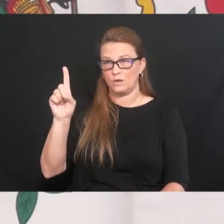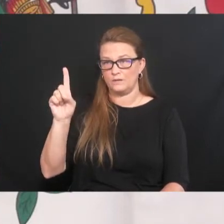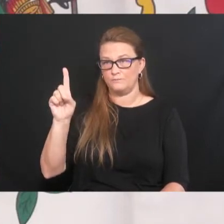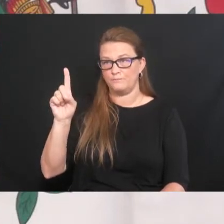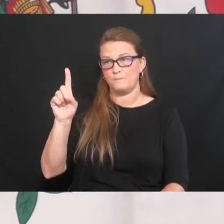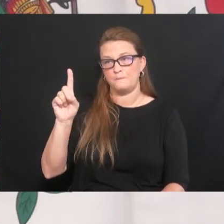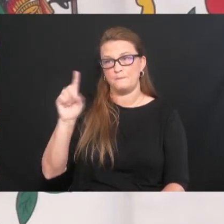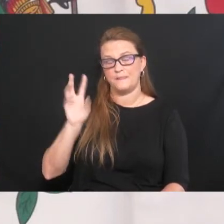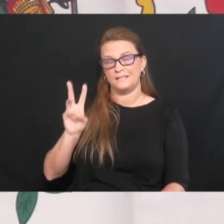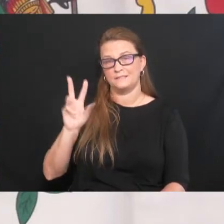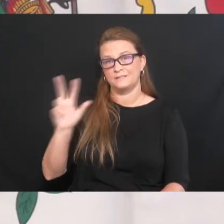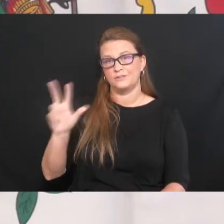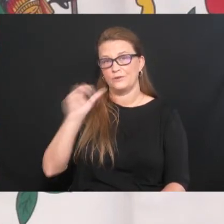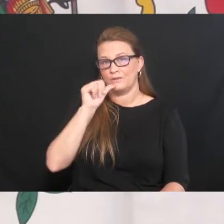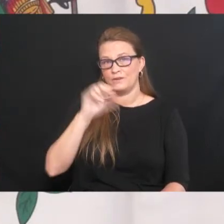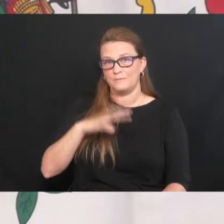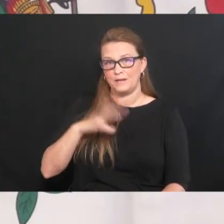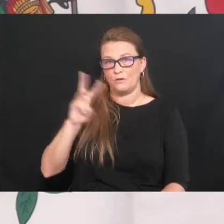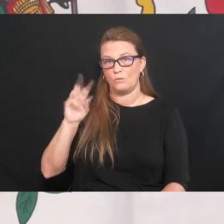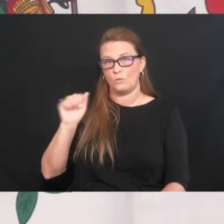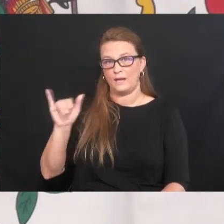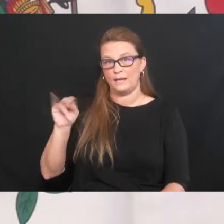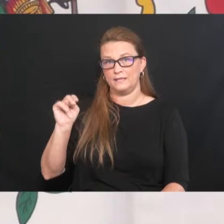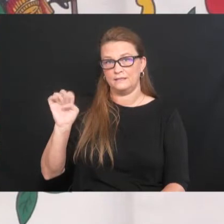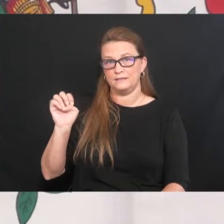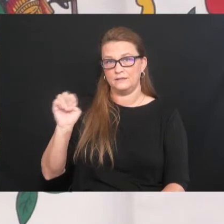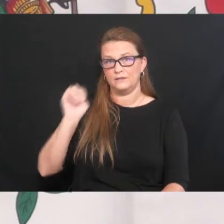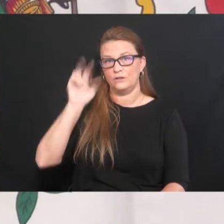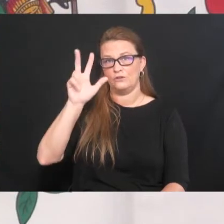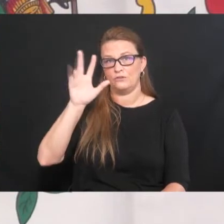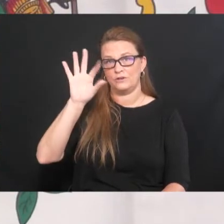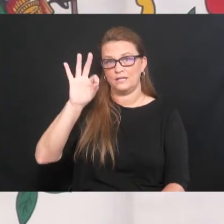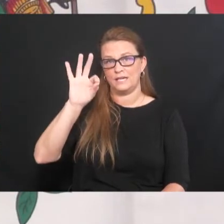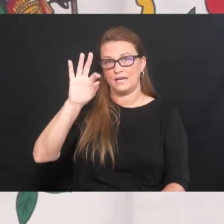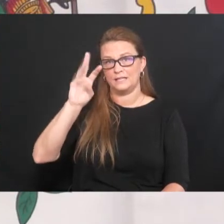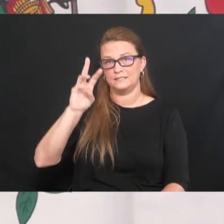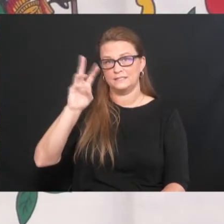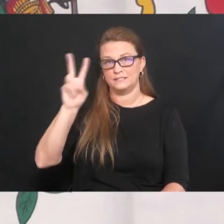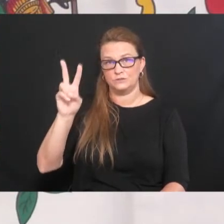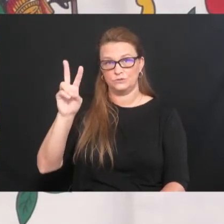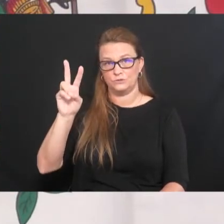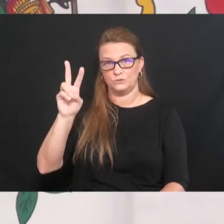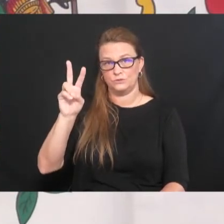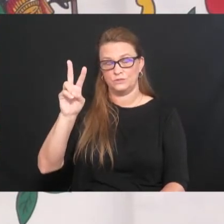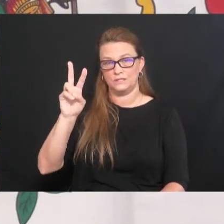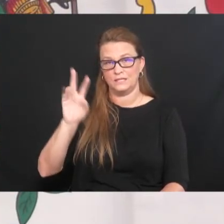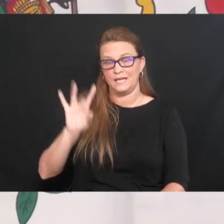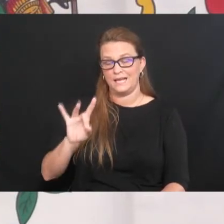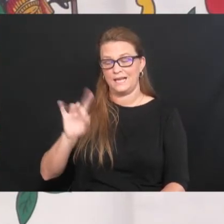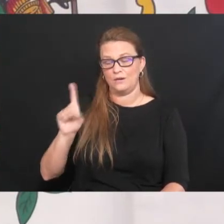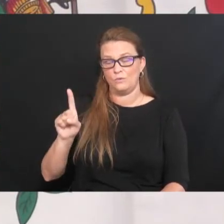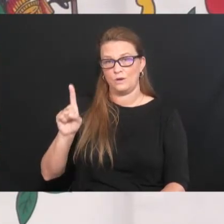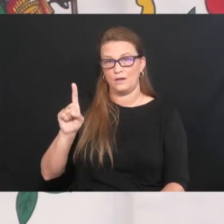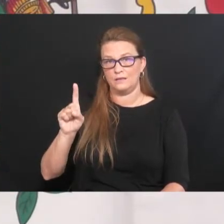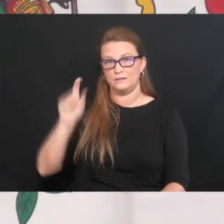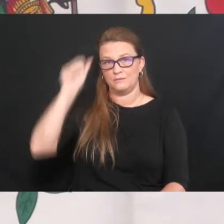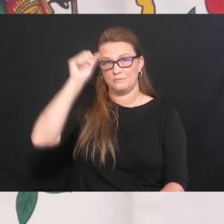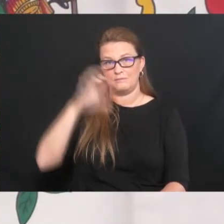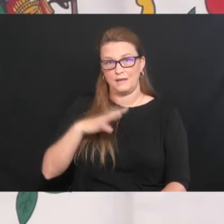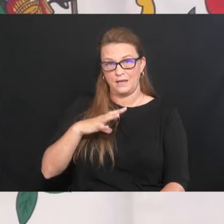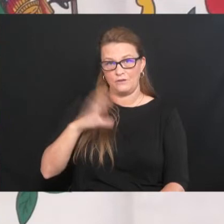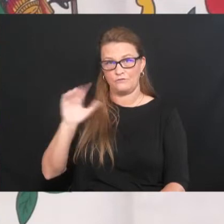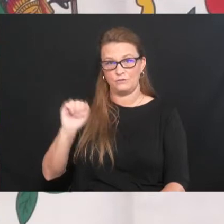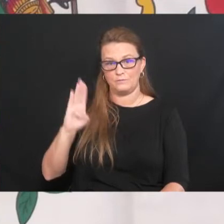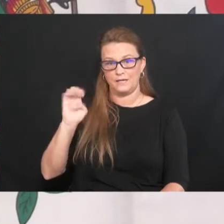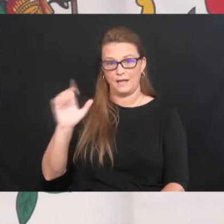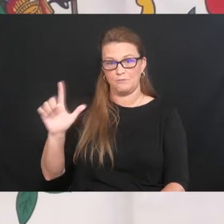is a 63-year-old female from Wayne County. The 3,962nd death is an 81-year-old male from Cabell